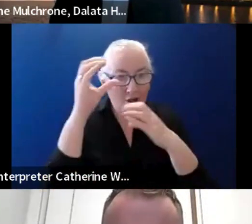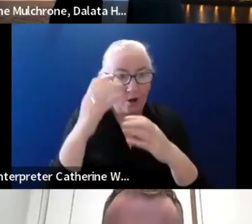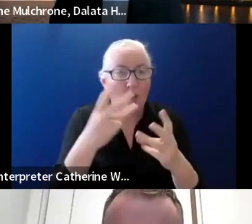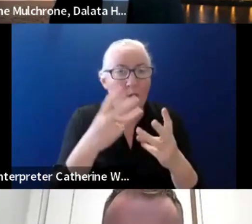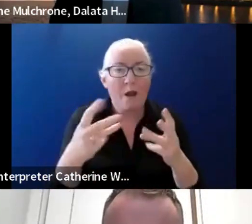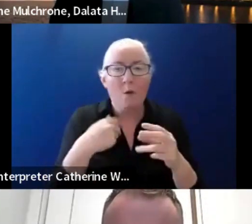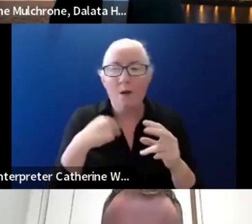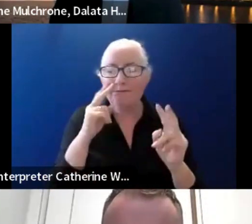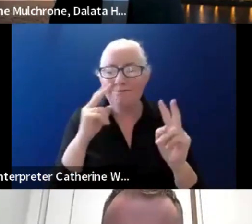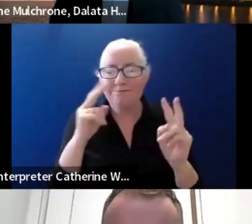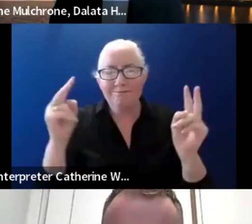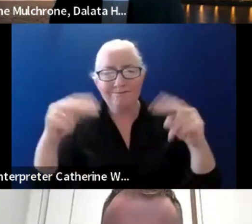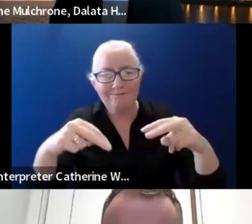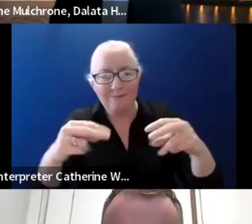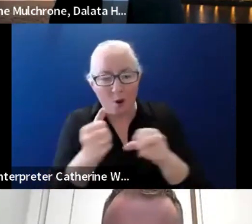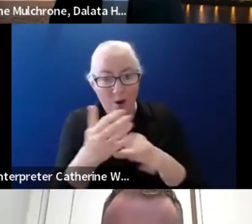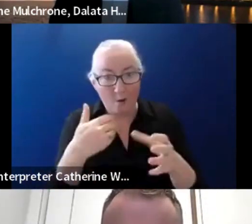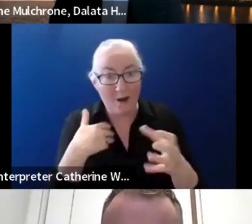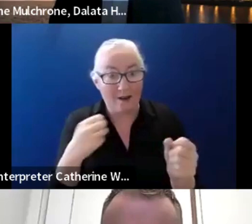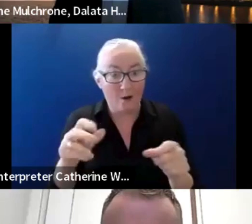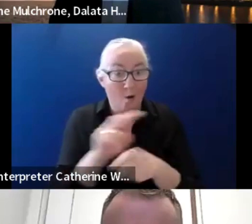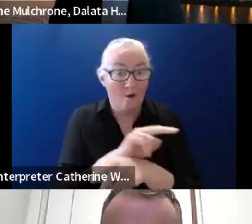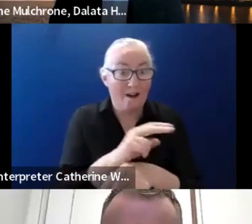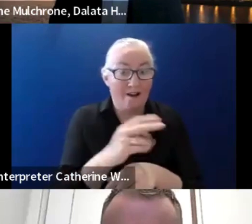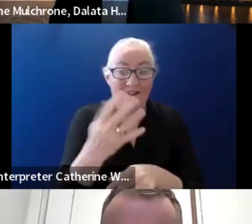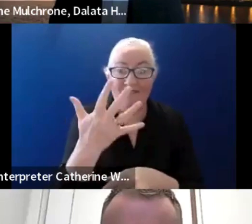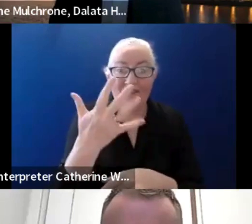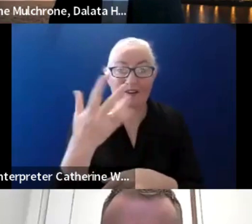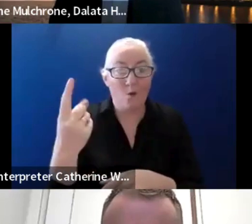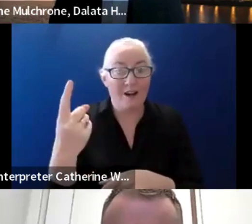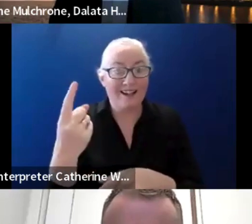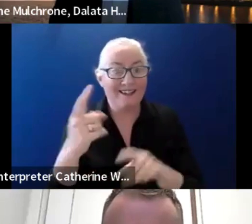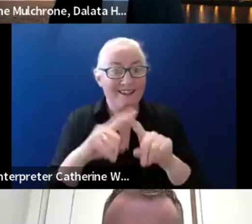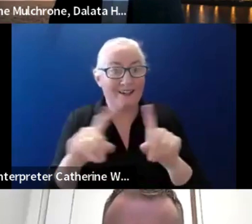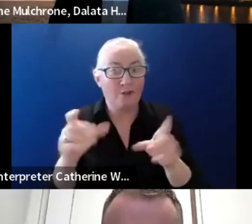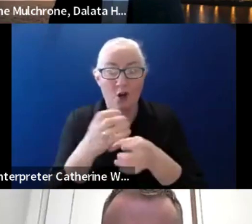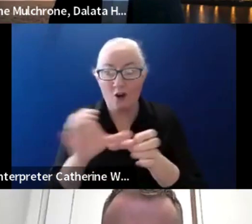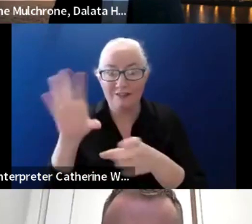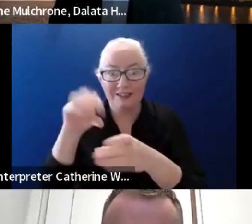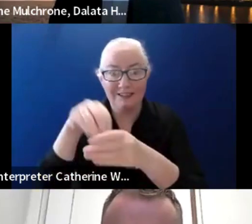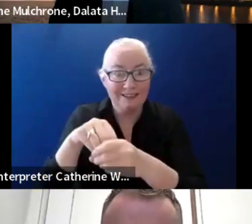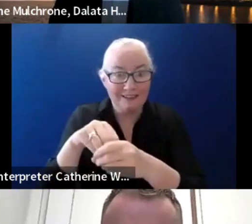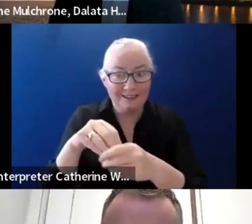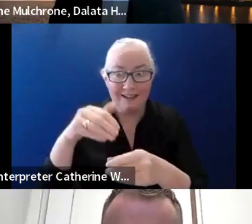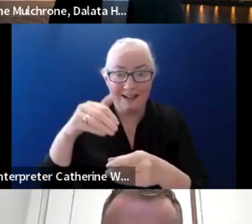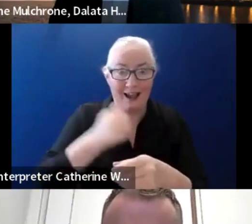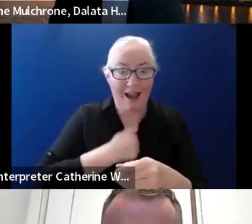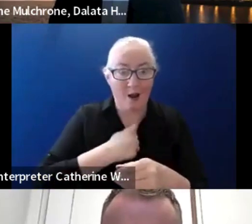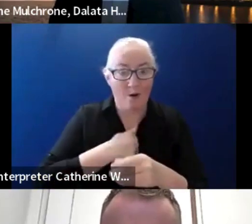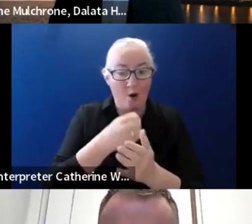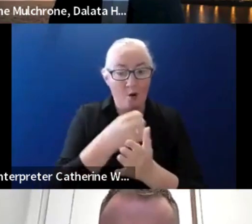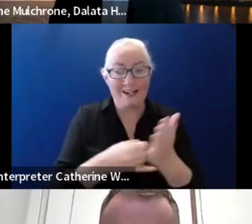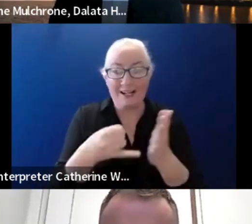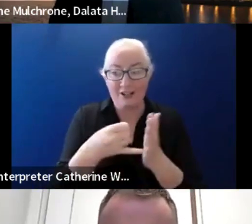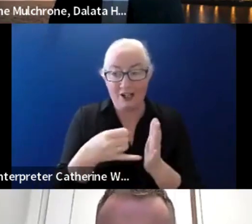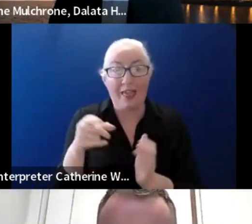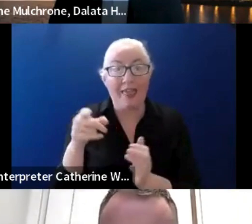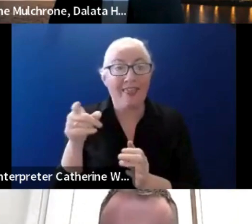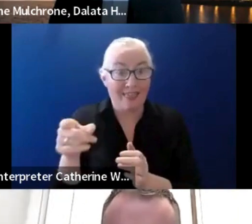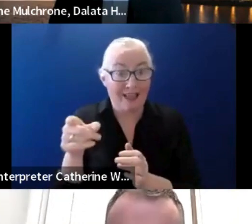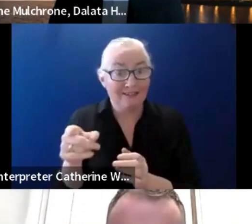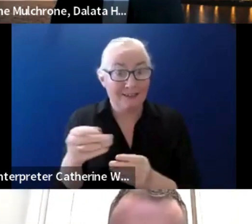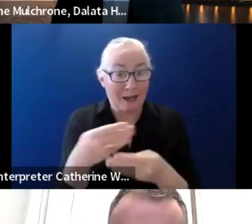looked at the whole thing, we realised we had over 51 different nationalities across the organisation. So that was a really